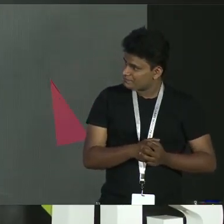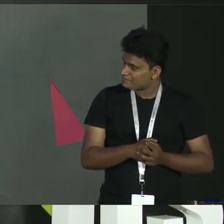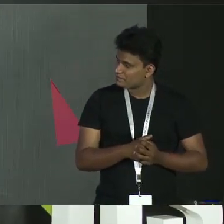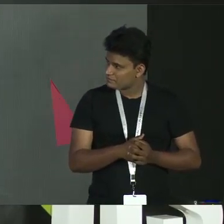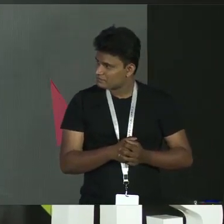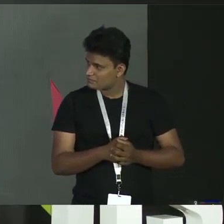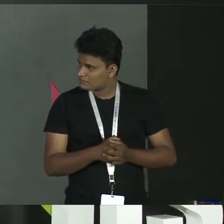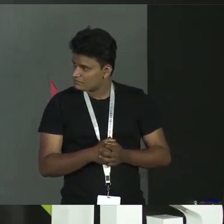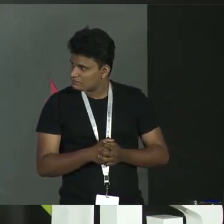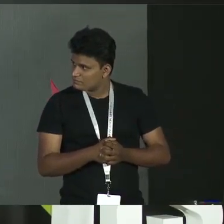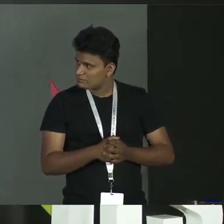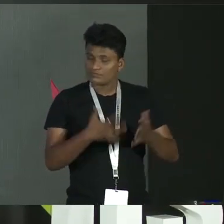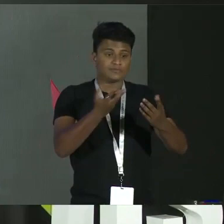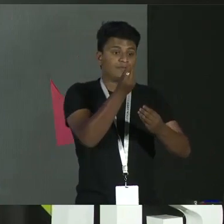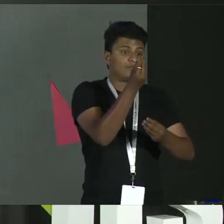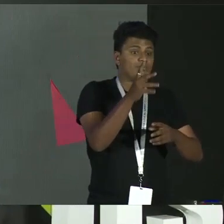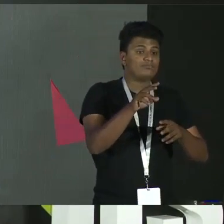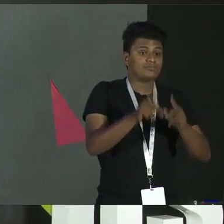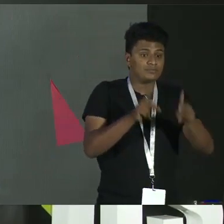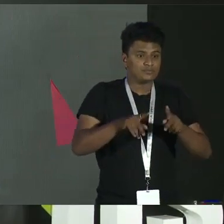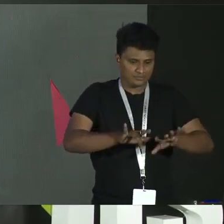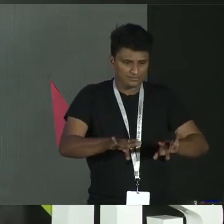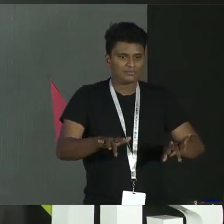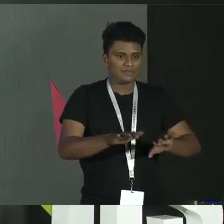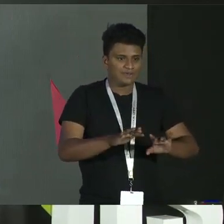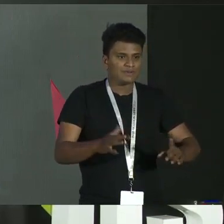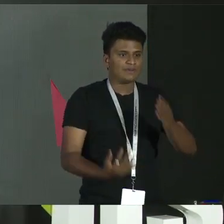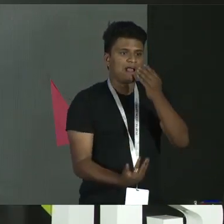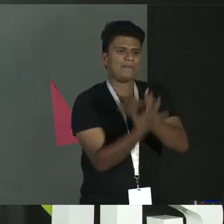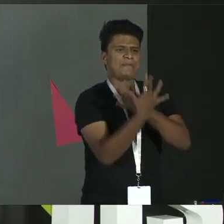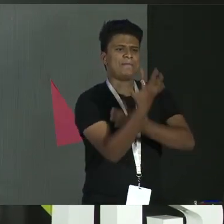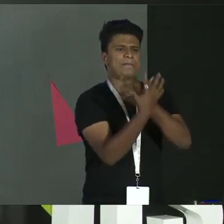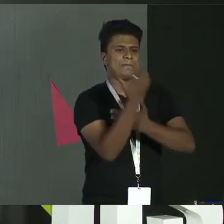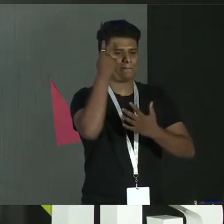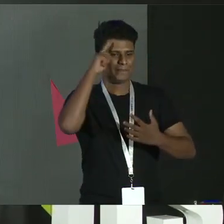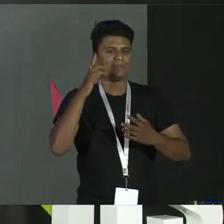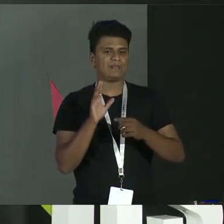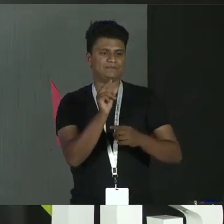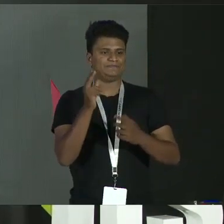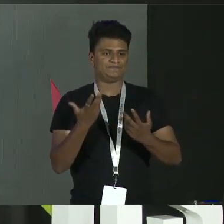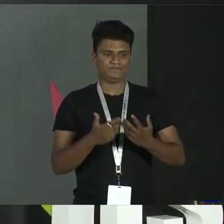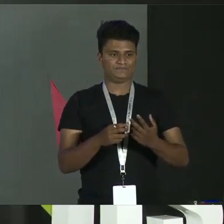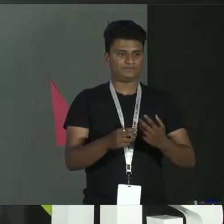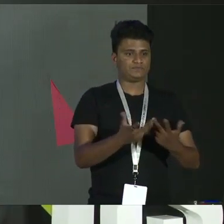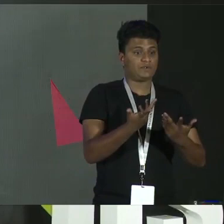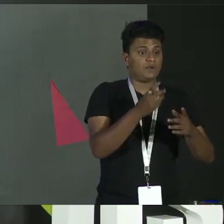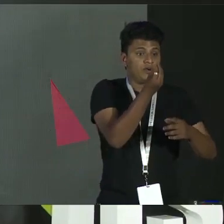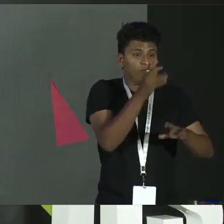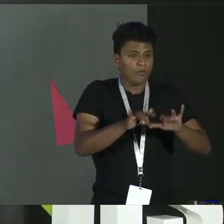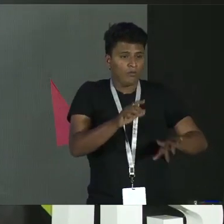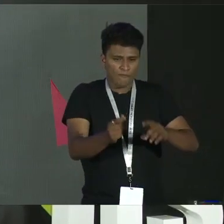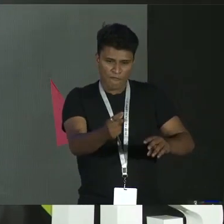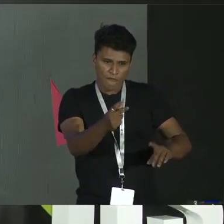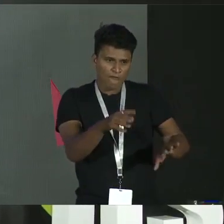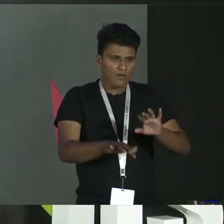around the world use keyboards to produce print. And some of the fastest letter writers